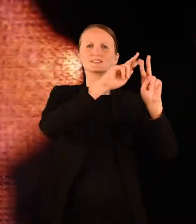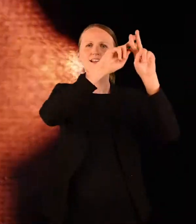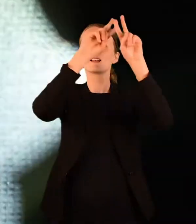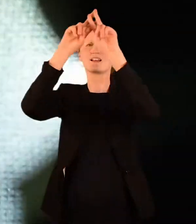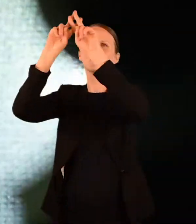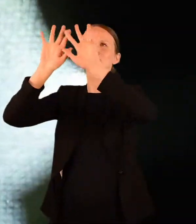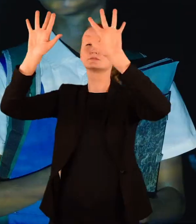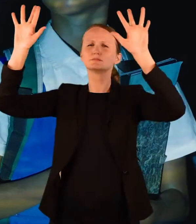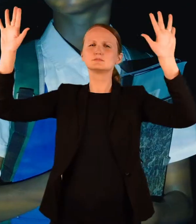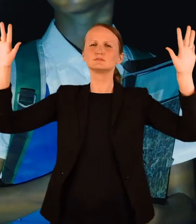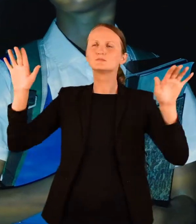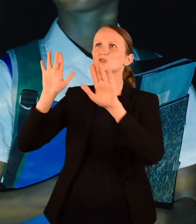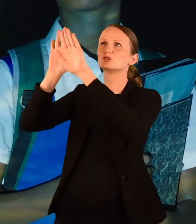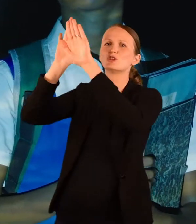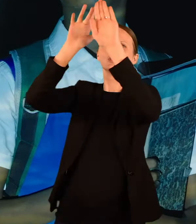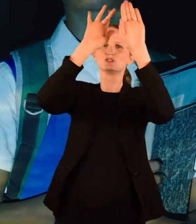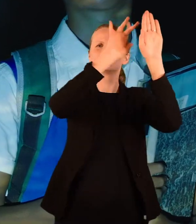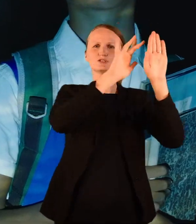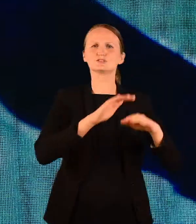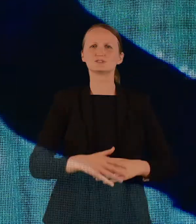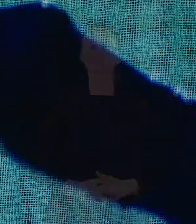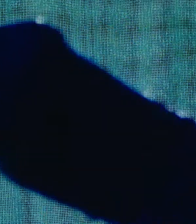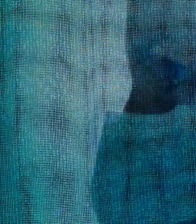it was to touch the stars.